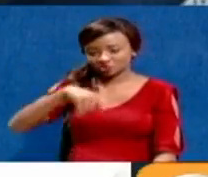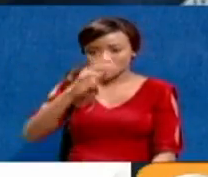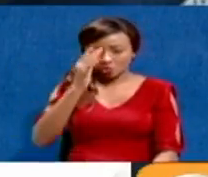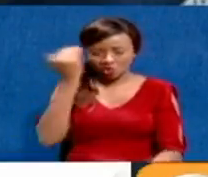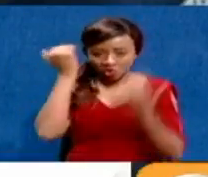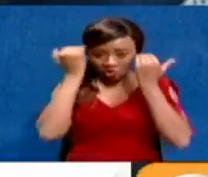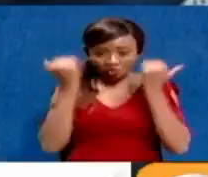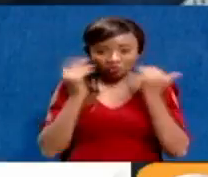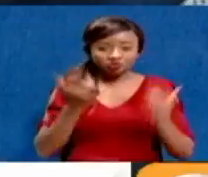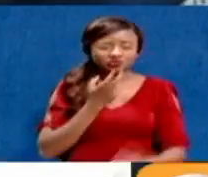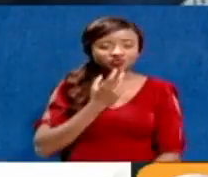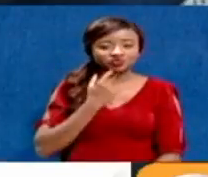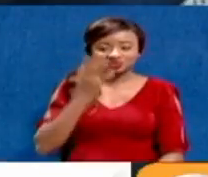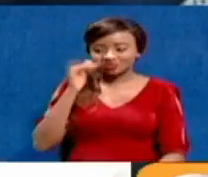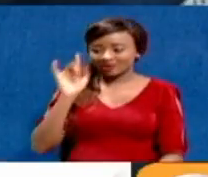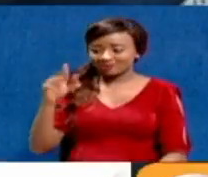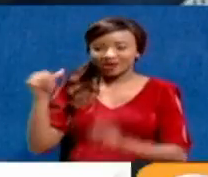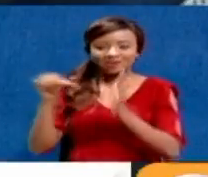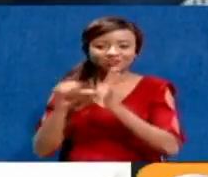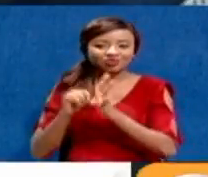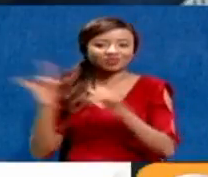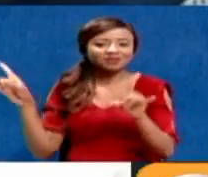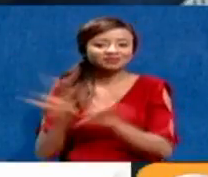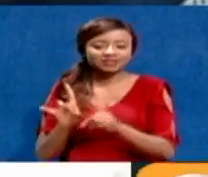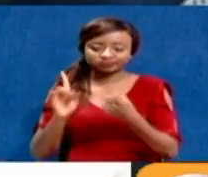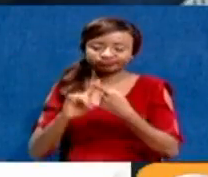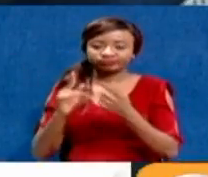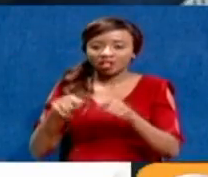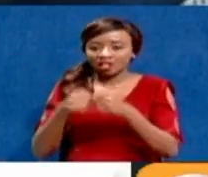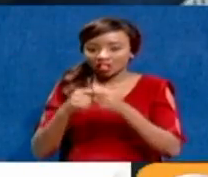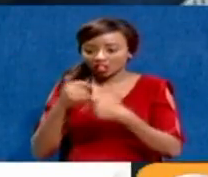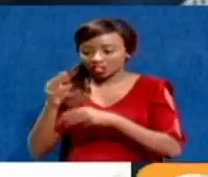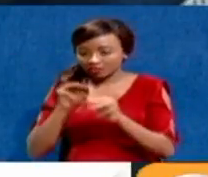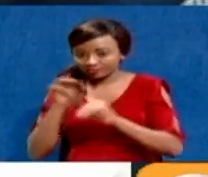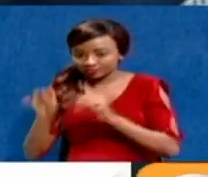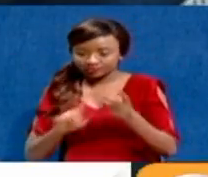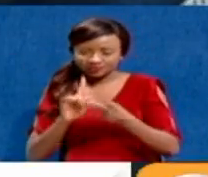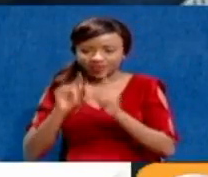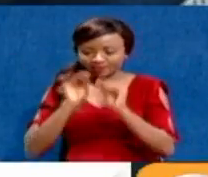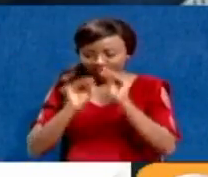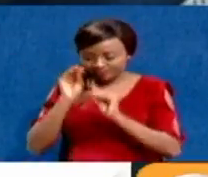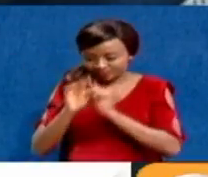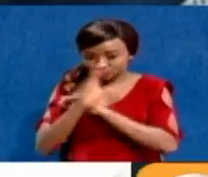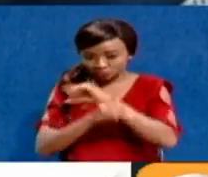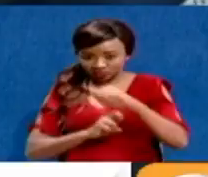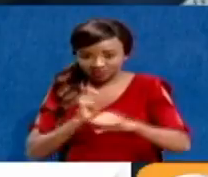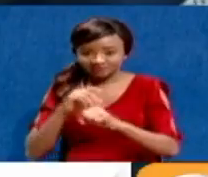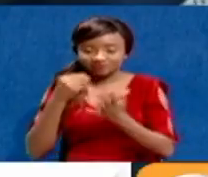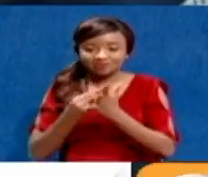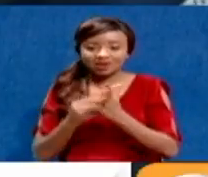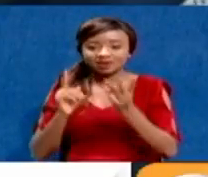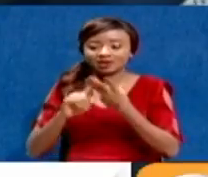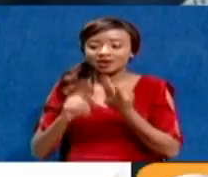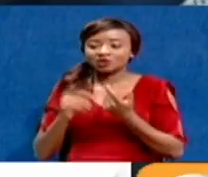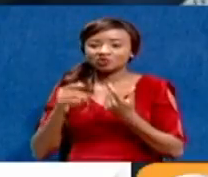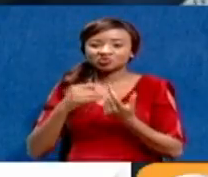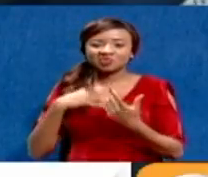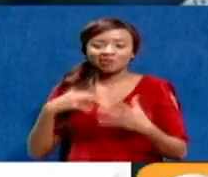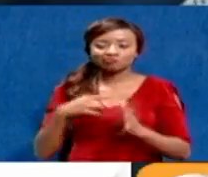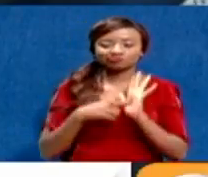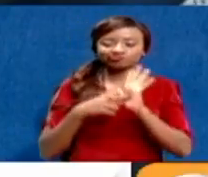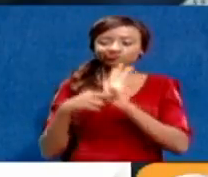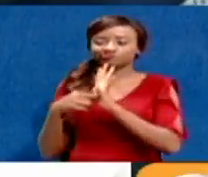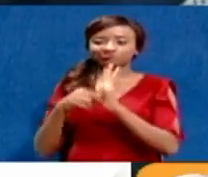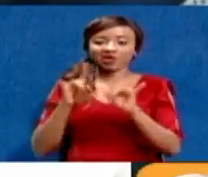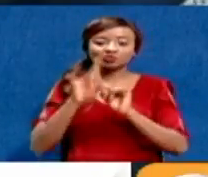on Tuesday. They face an array of charges, including abuse of office, conspiracy to defraud, false accounting by public officers, stealing